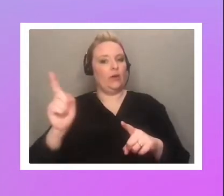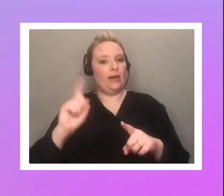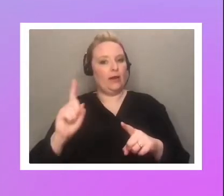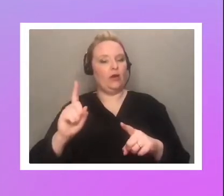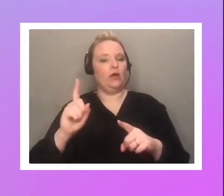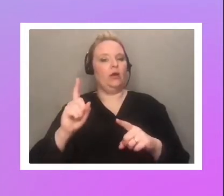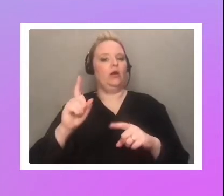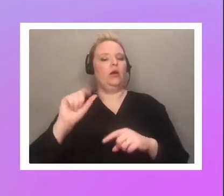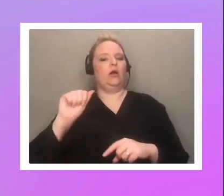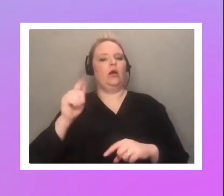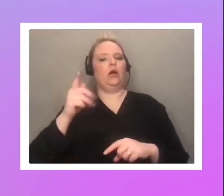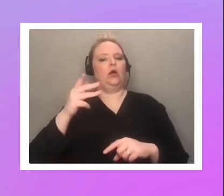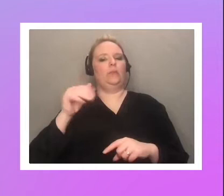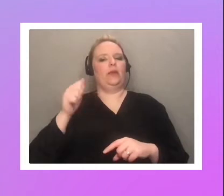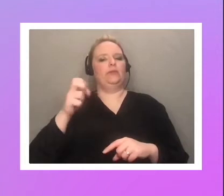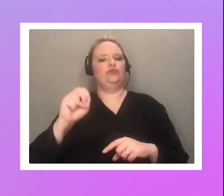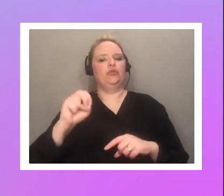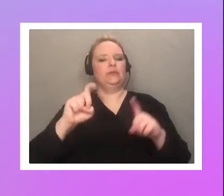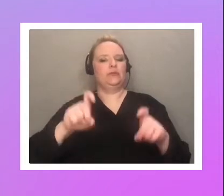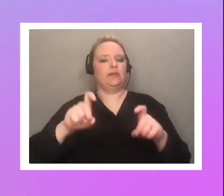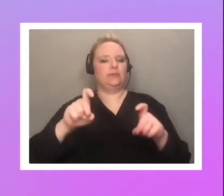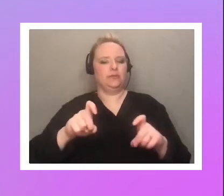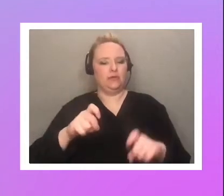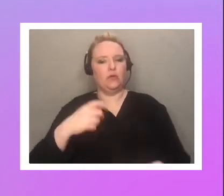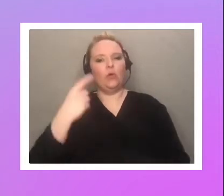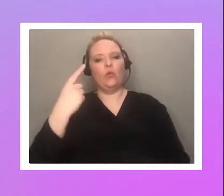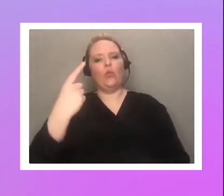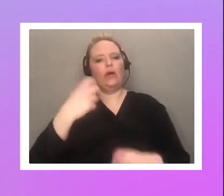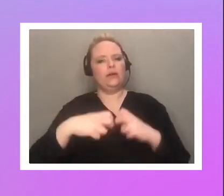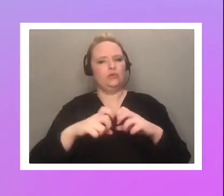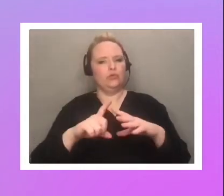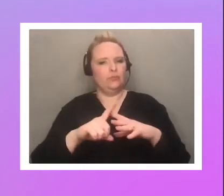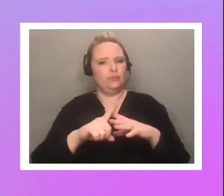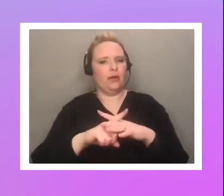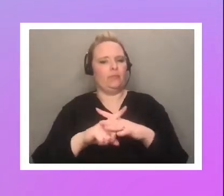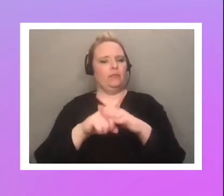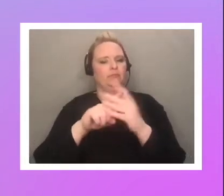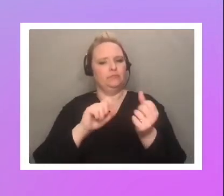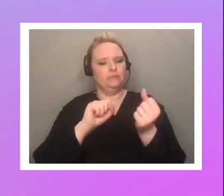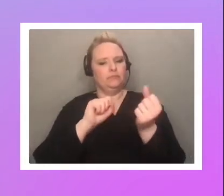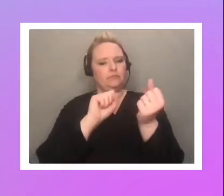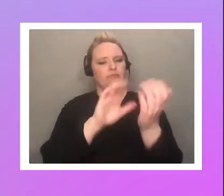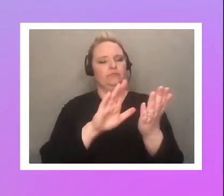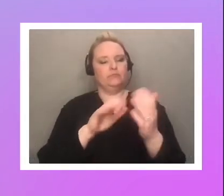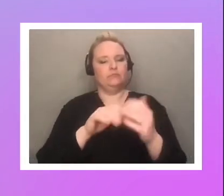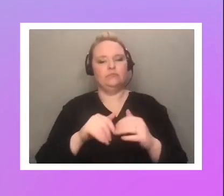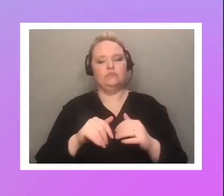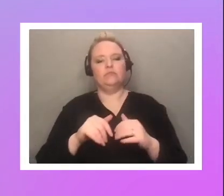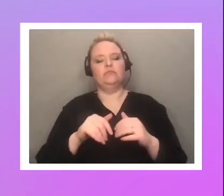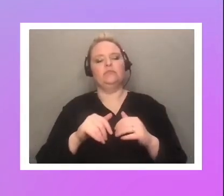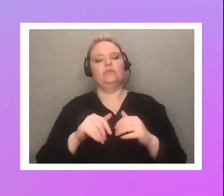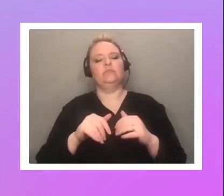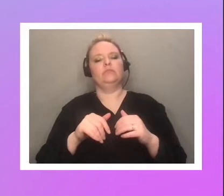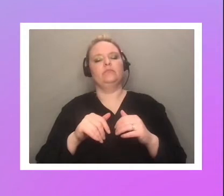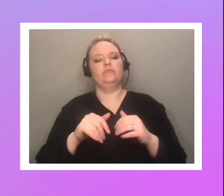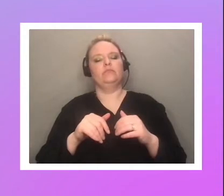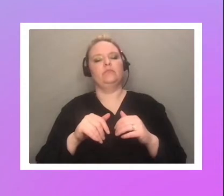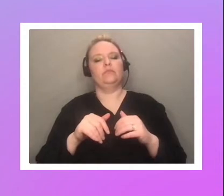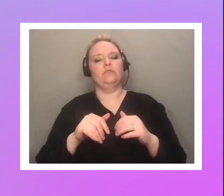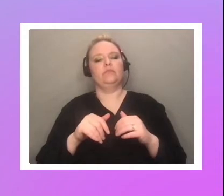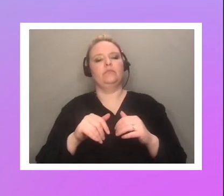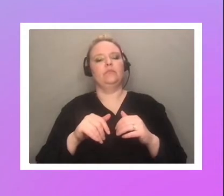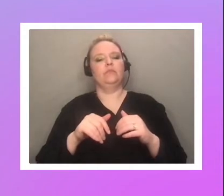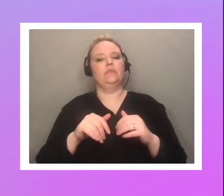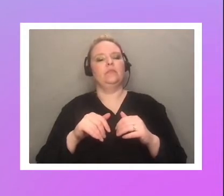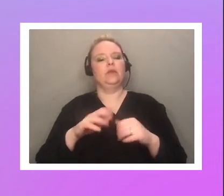testing. And one of the significant issues that face many testing teams with accessibility is the